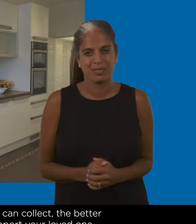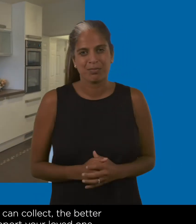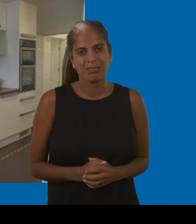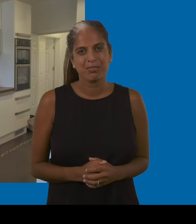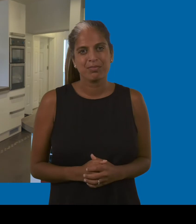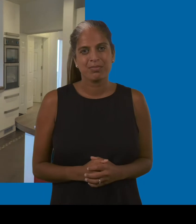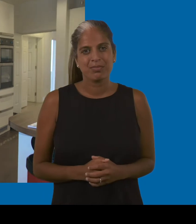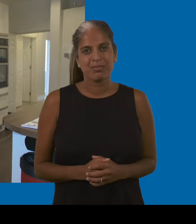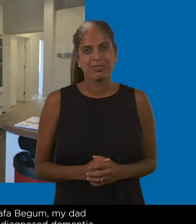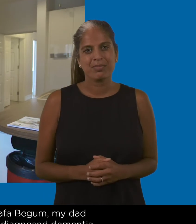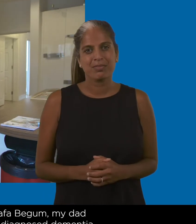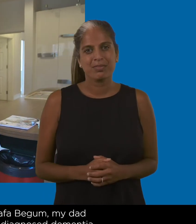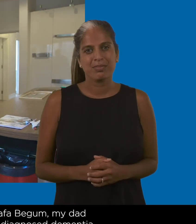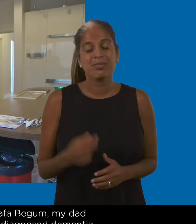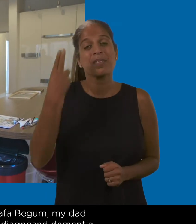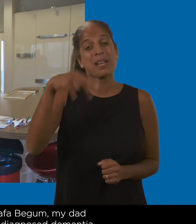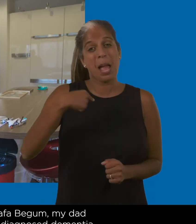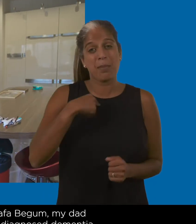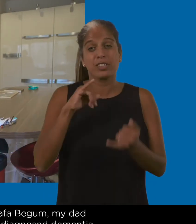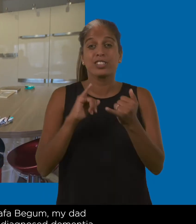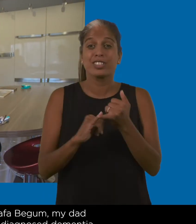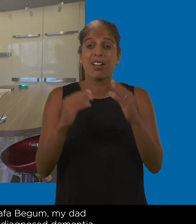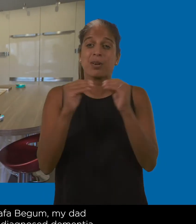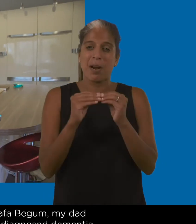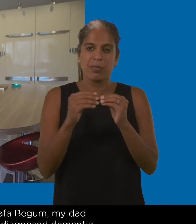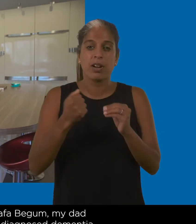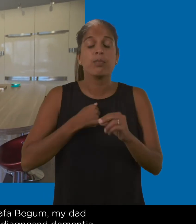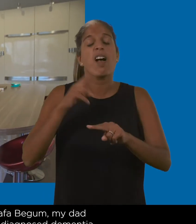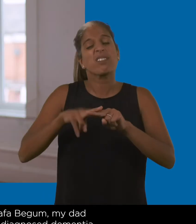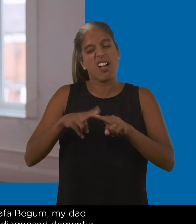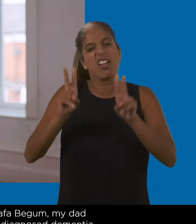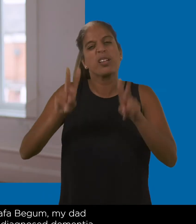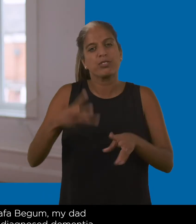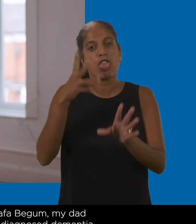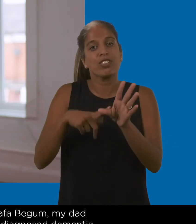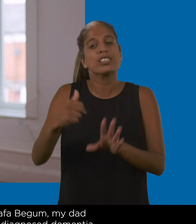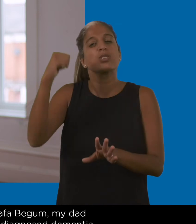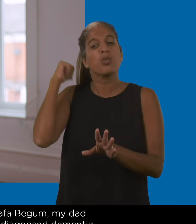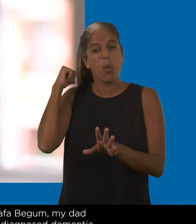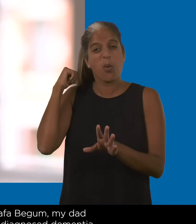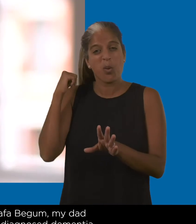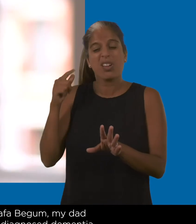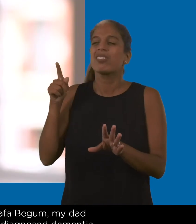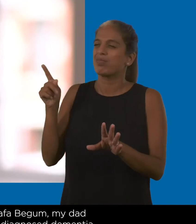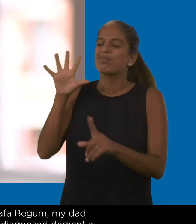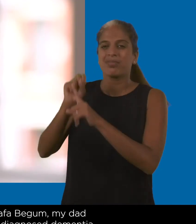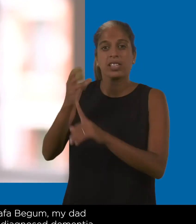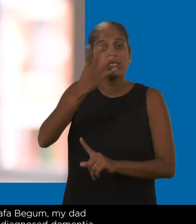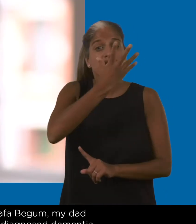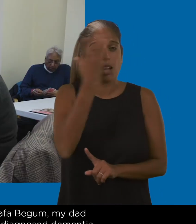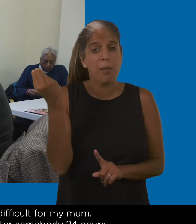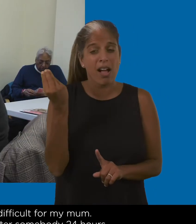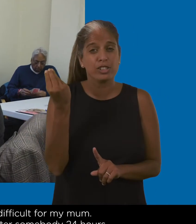one. My name is Shafa Bega. My dad passed away 3 years ago of diagnosed